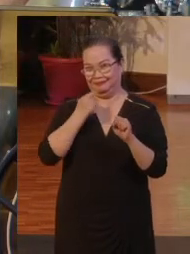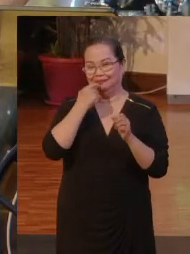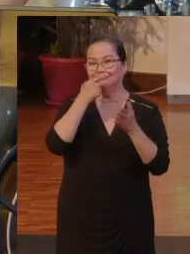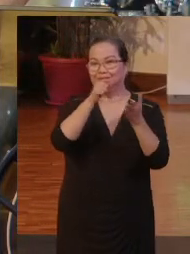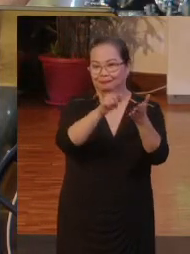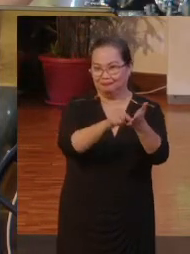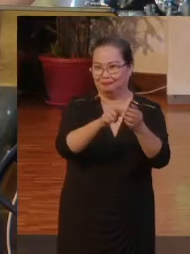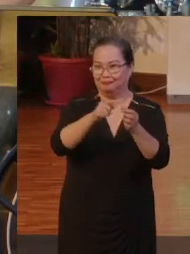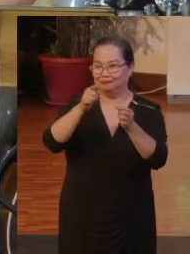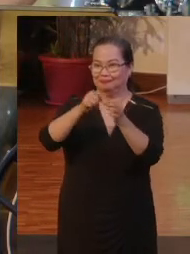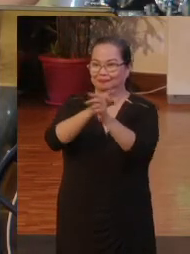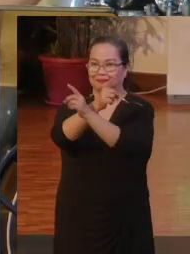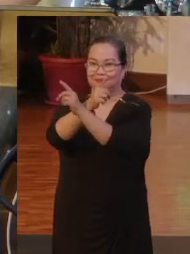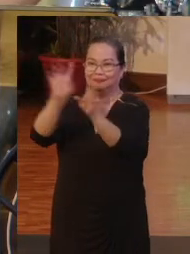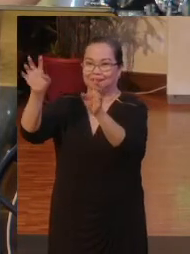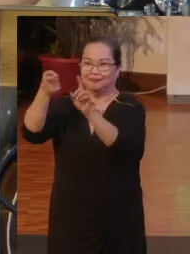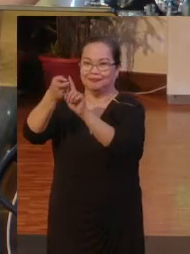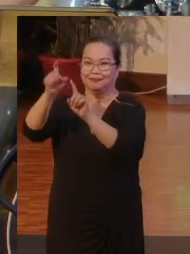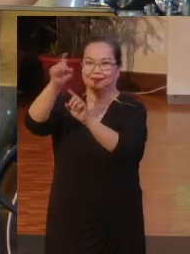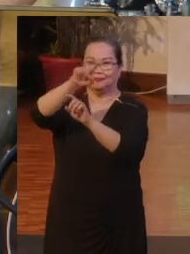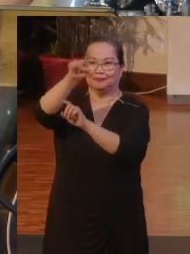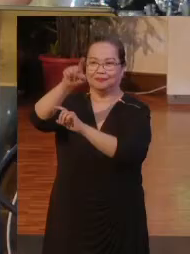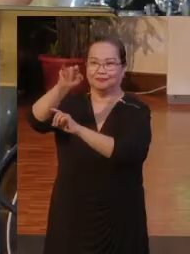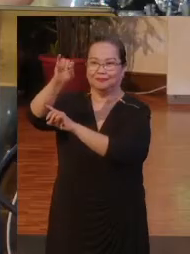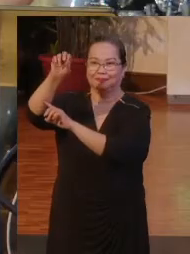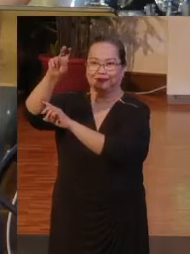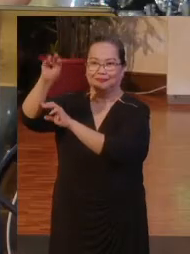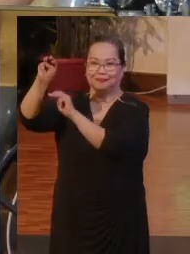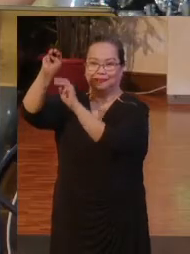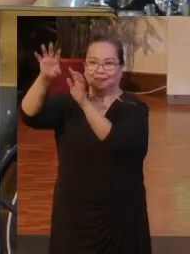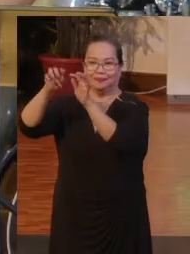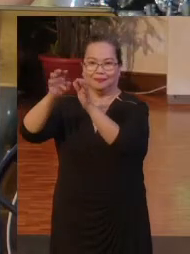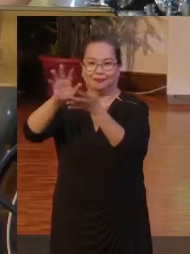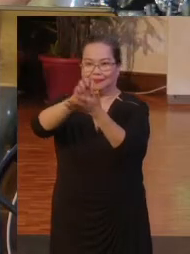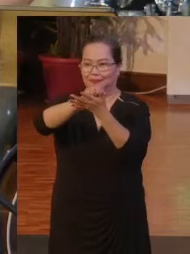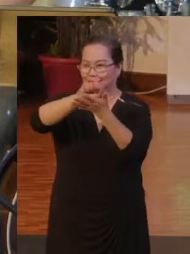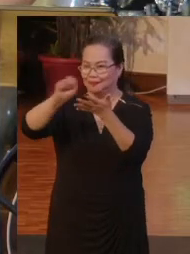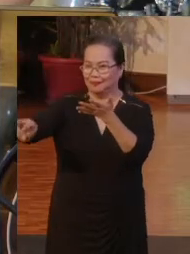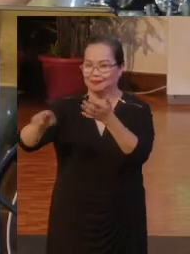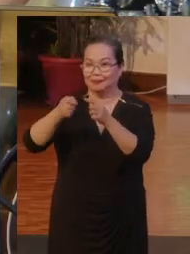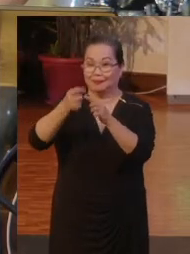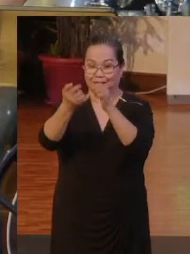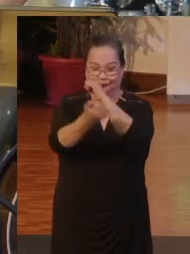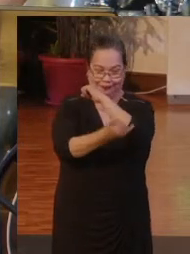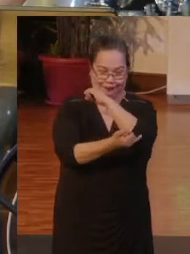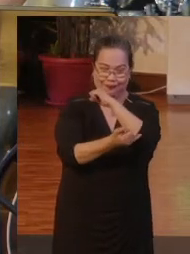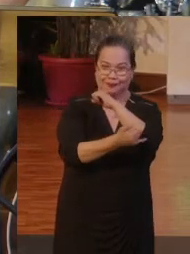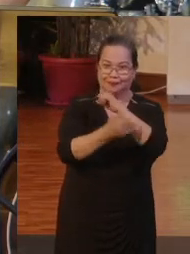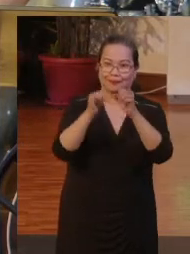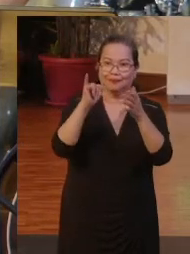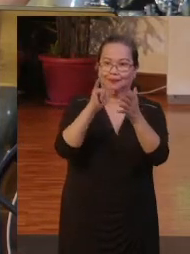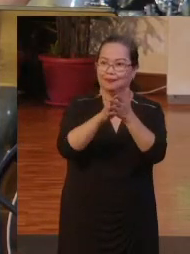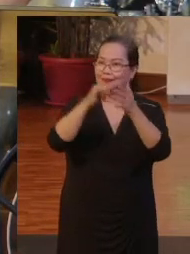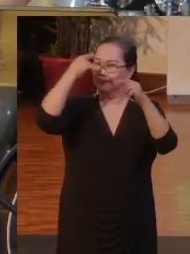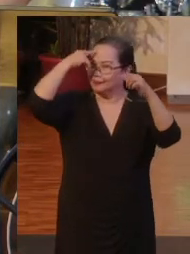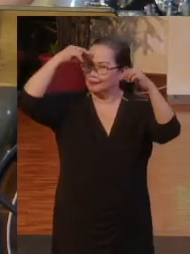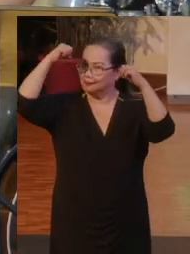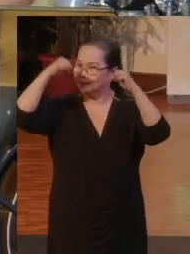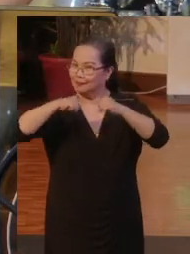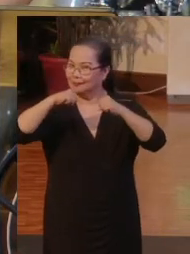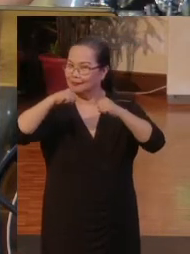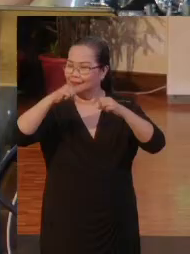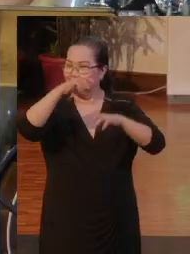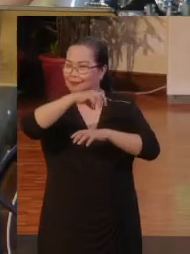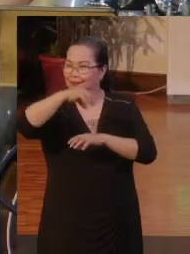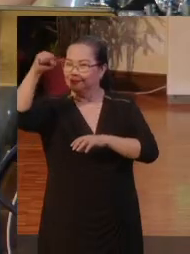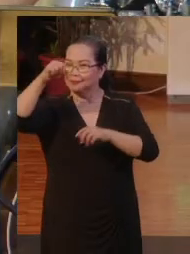the deliverer will come from Zion. He will banish ungodliness from Jacob. And this will be my covenant with them when I take